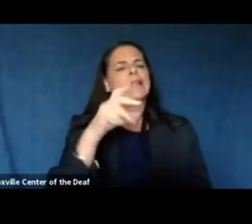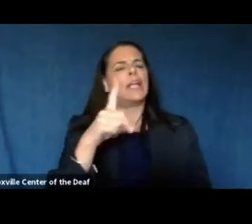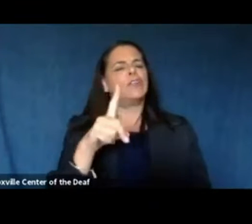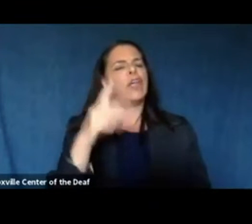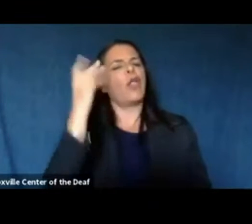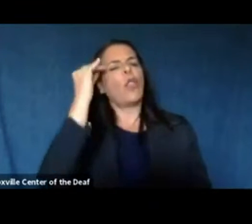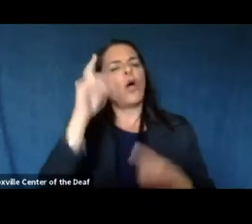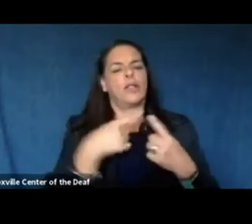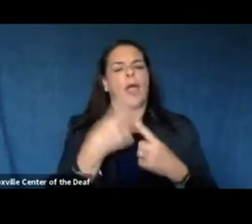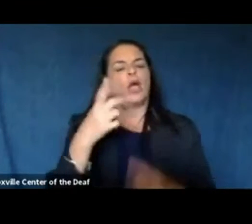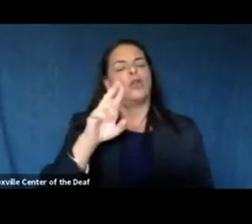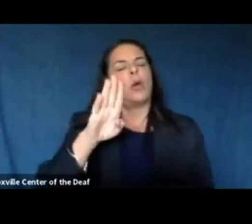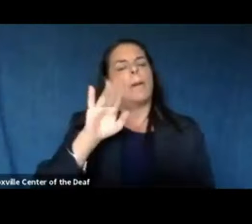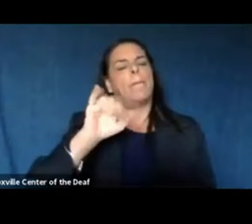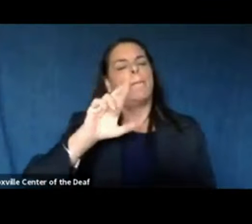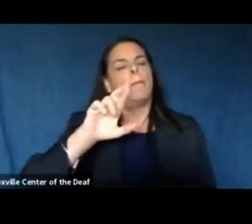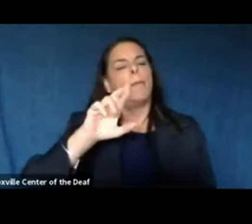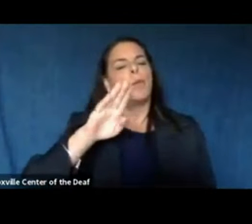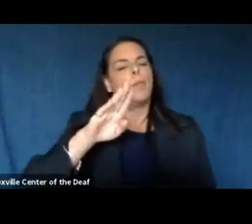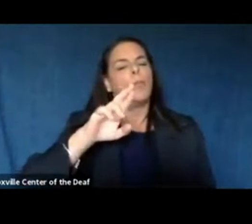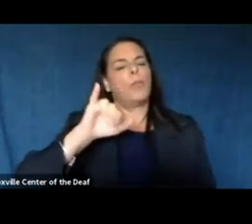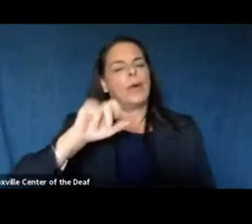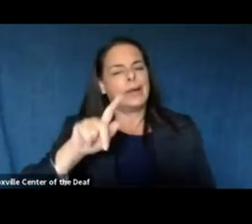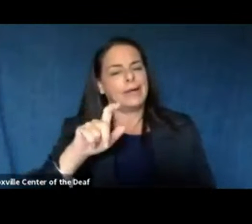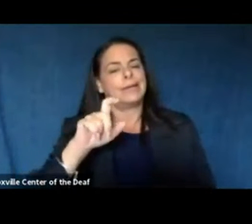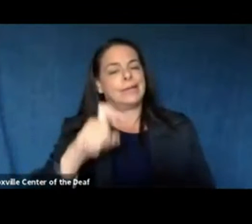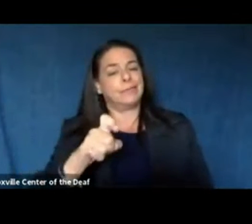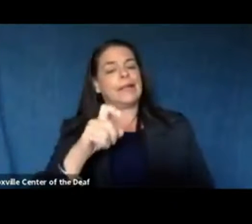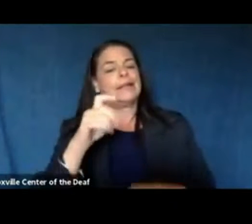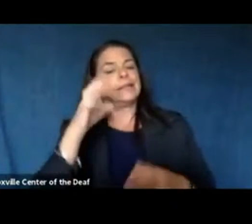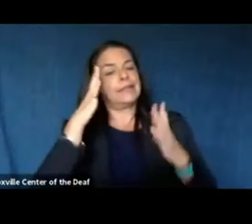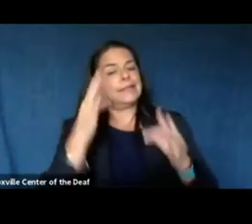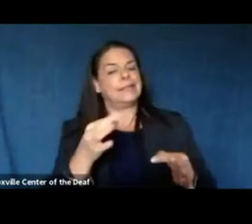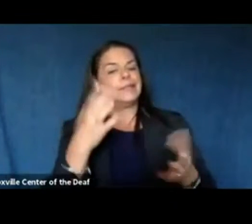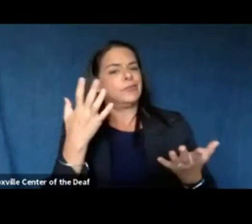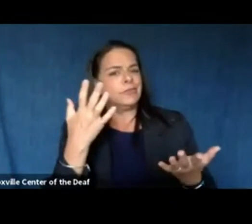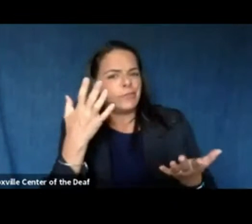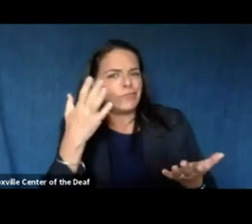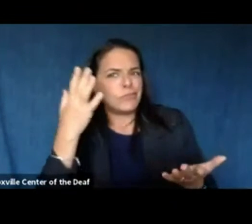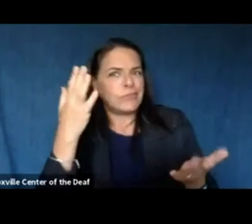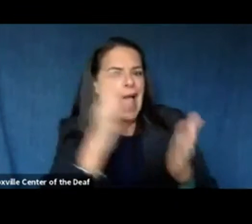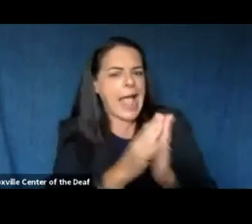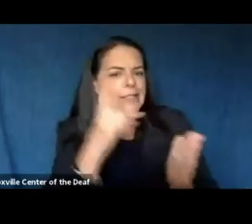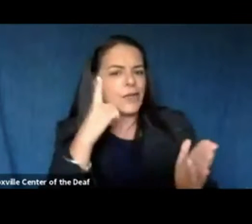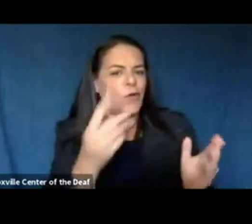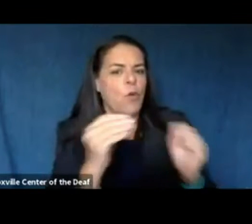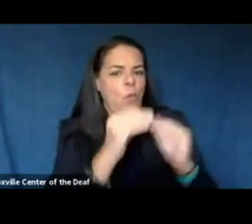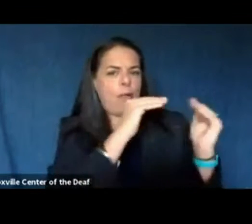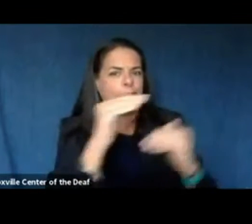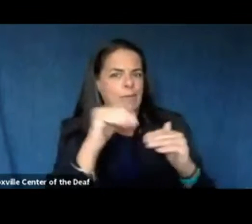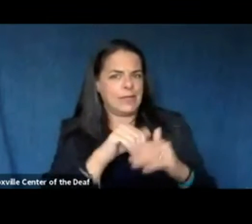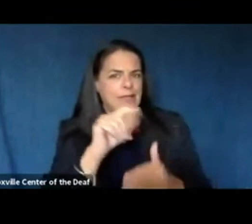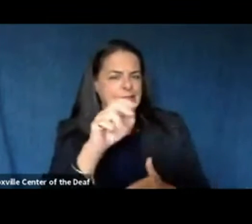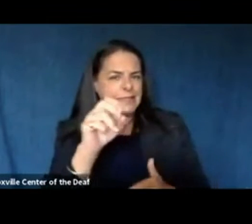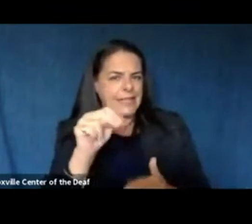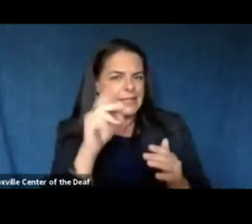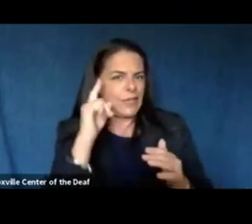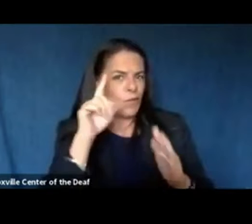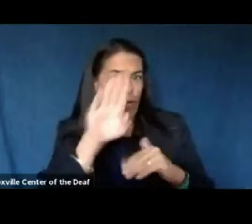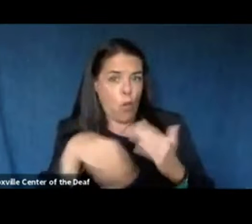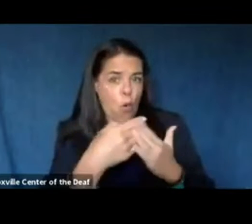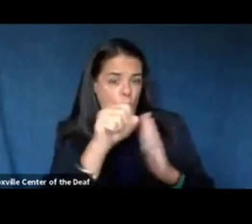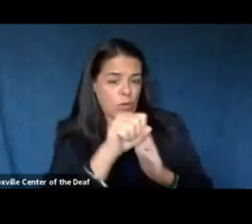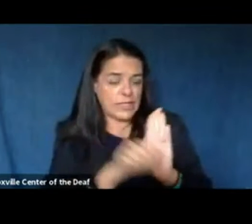We completely have been talking about the 5 core actions and staying home when you're sick and following all of those as much as